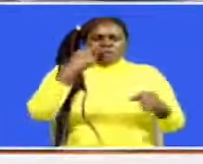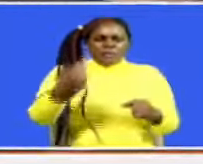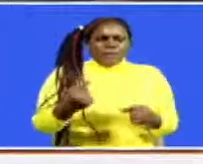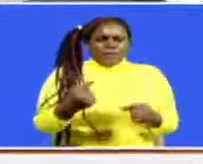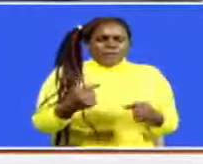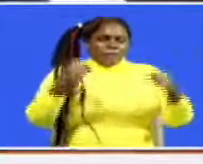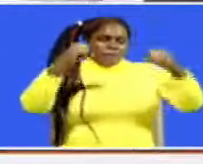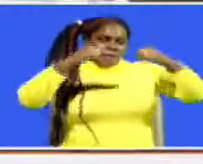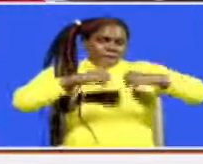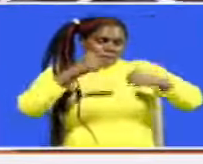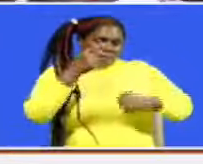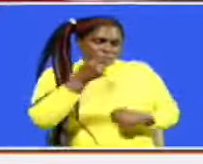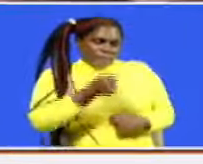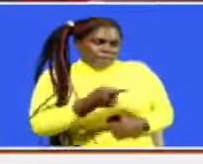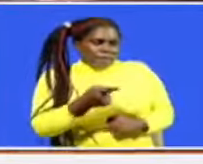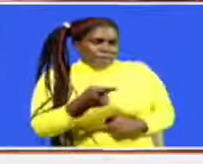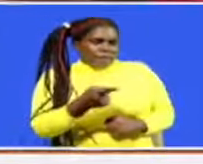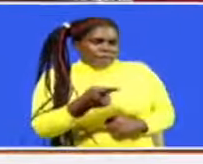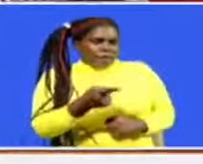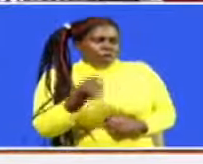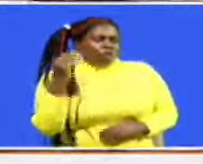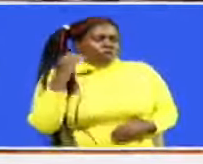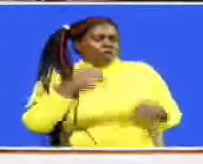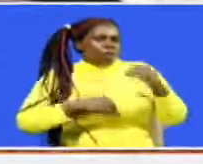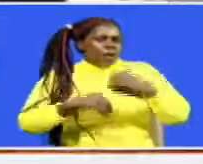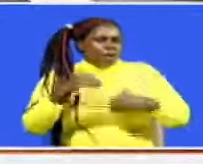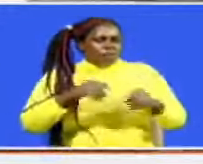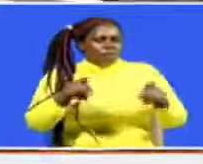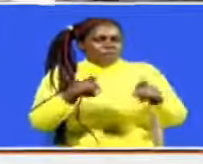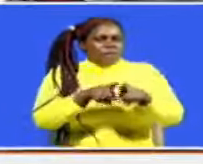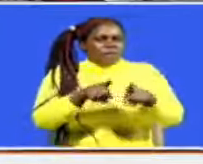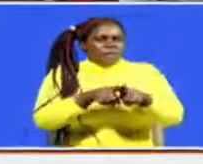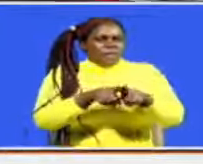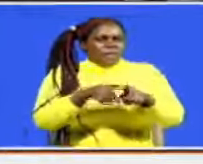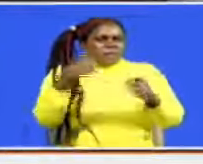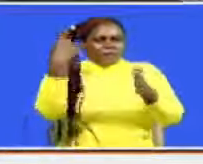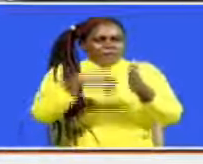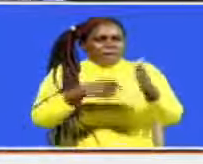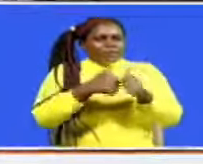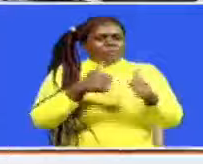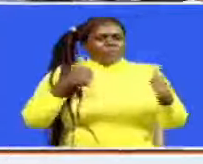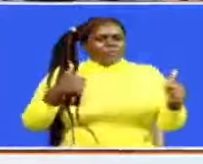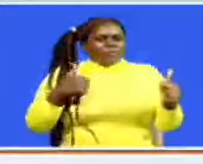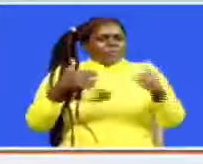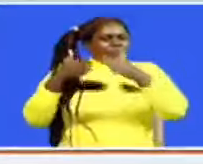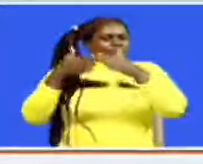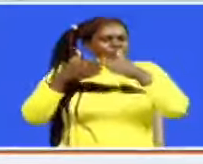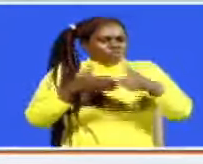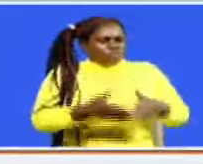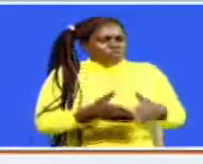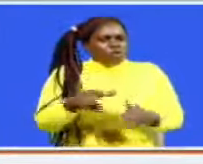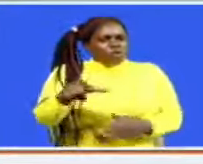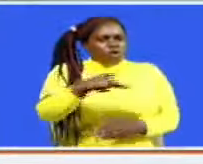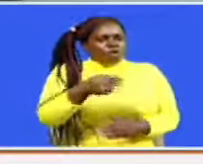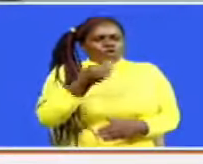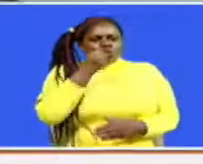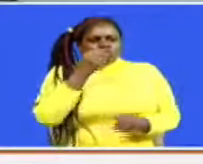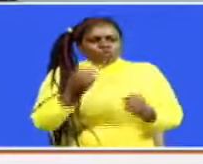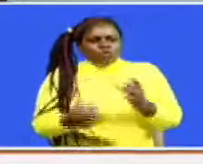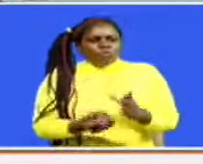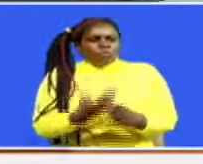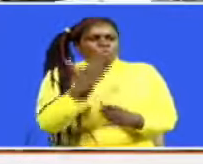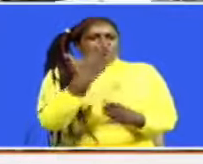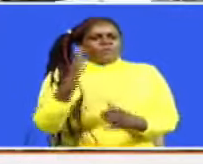that the deal is a conduit for corruption and tax evasion, and it undermines the local food production